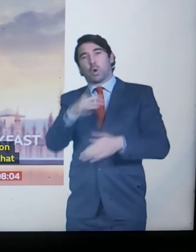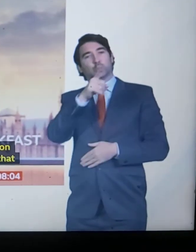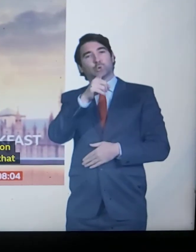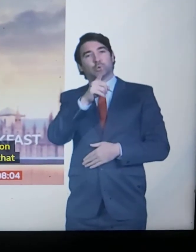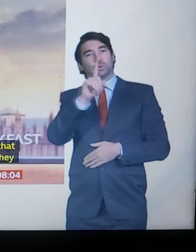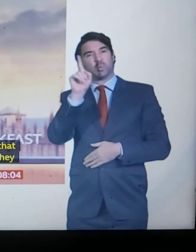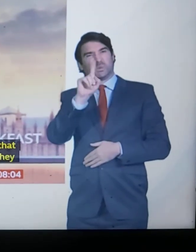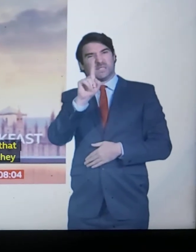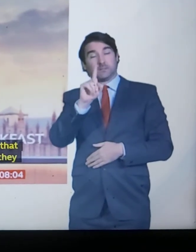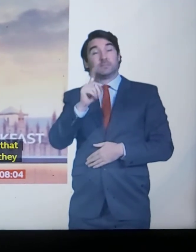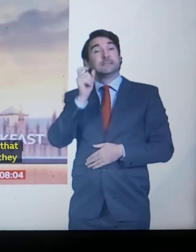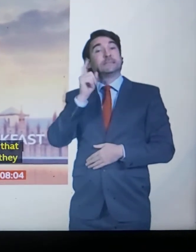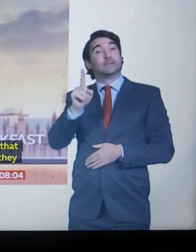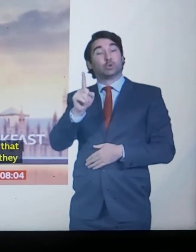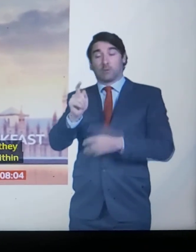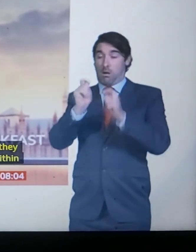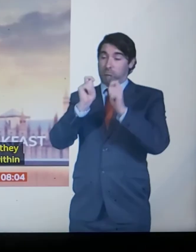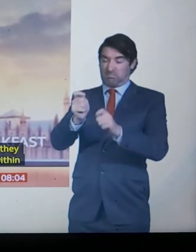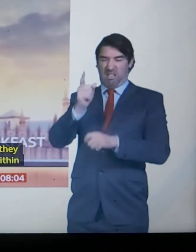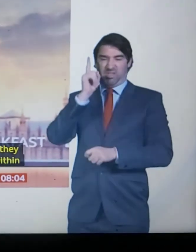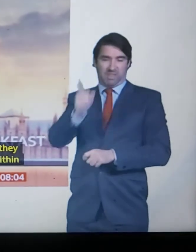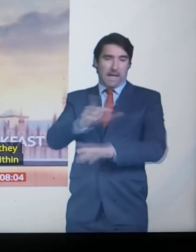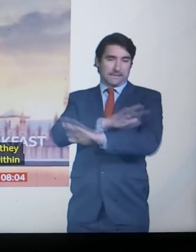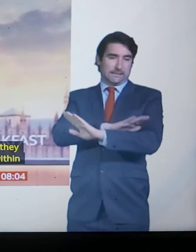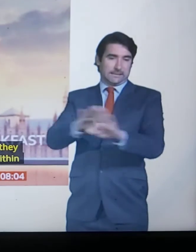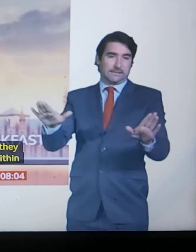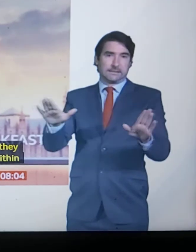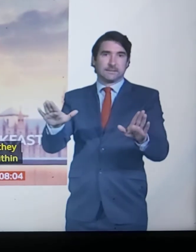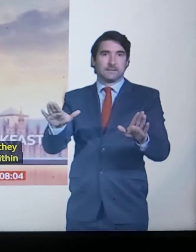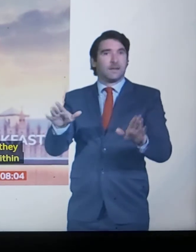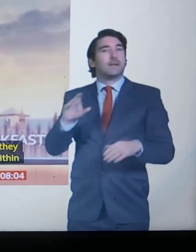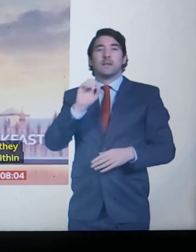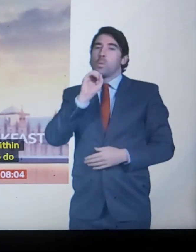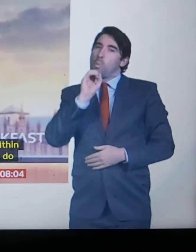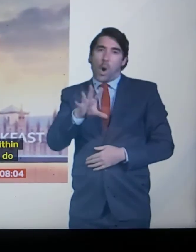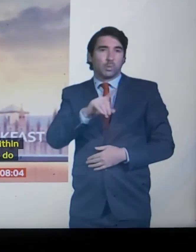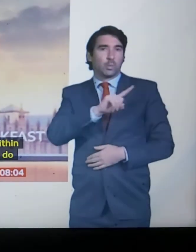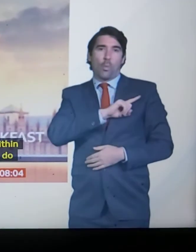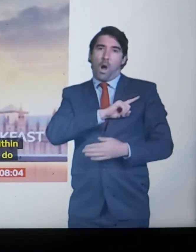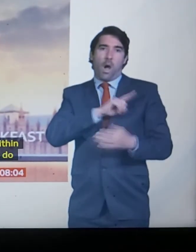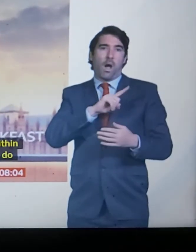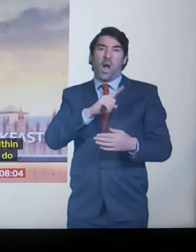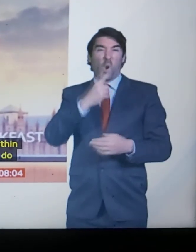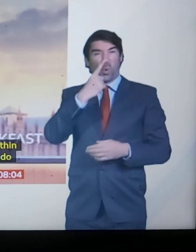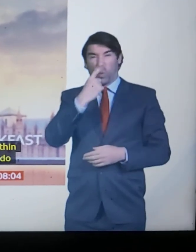And he said to do otherwise would be unfair to students and allow rampant